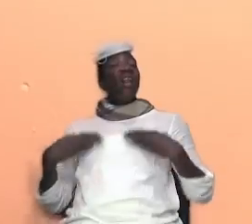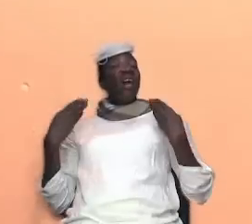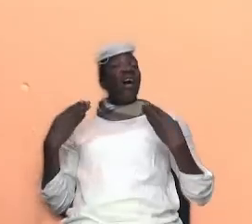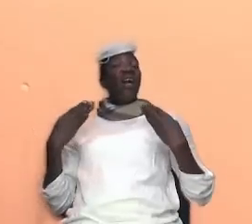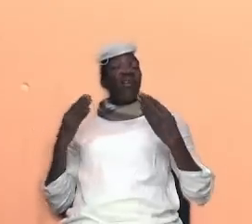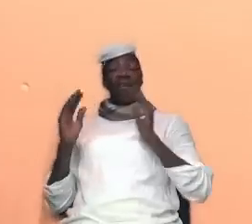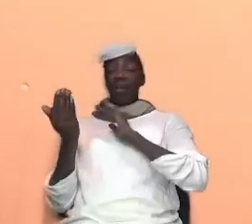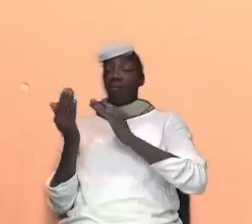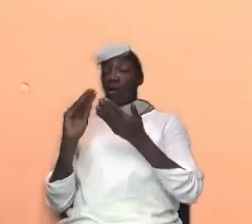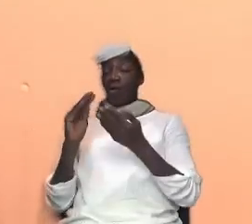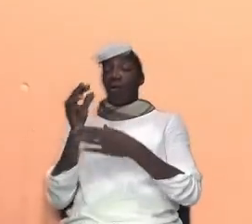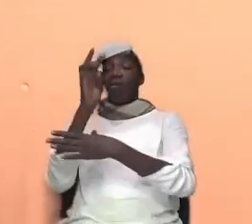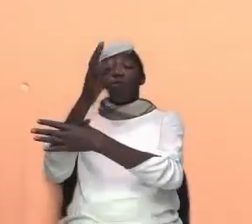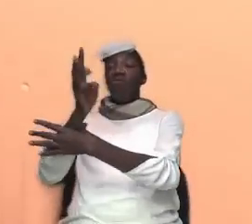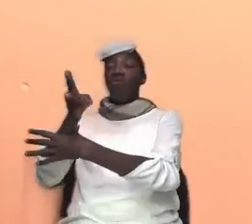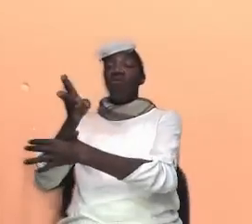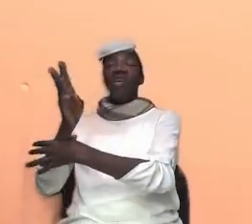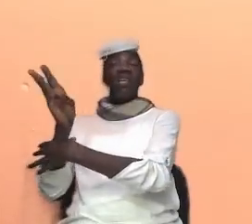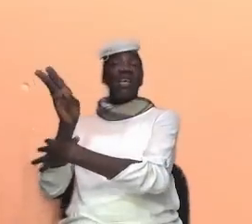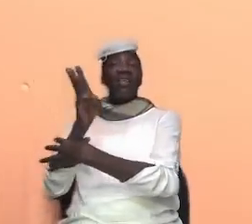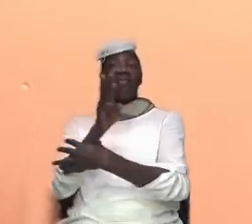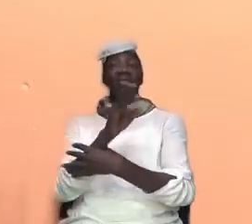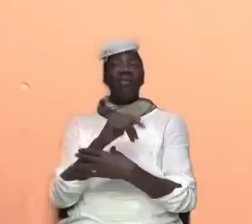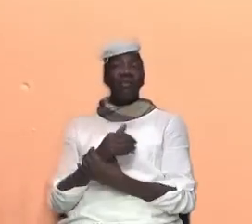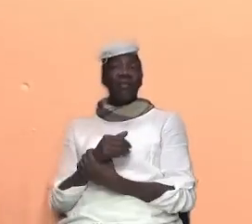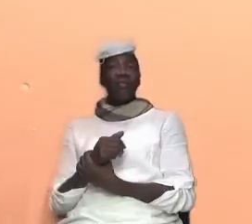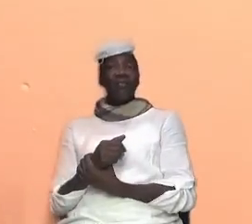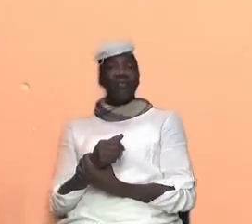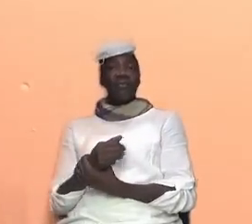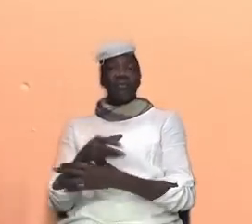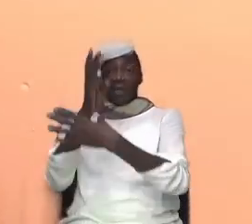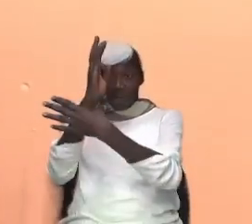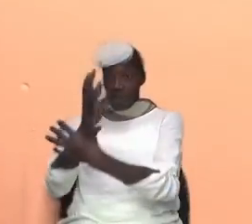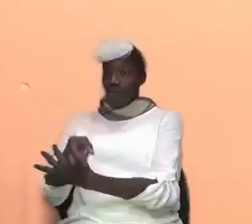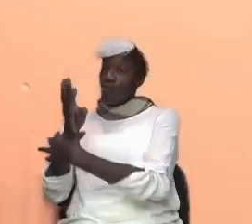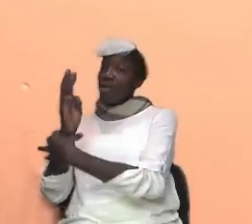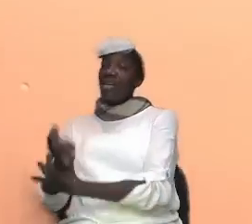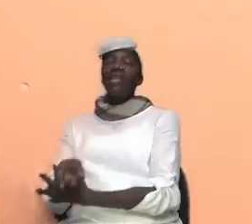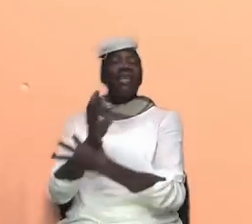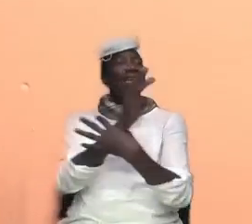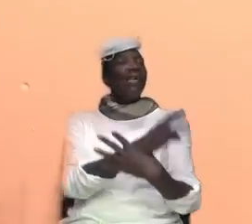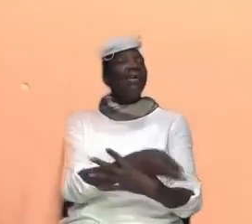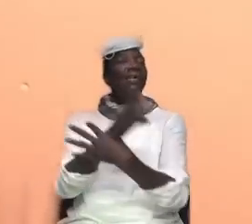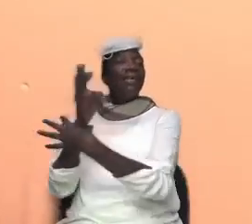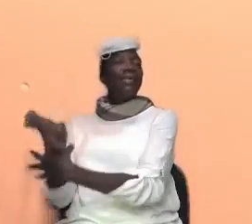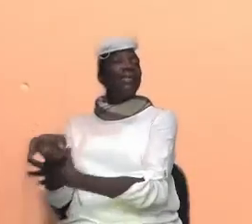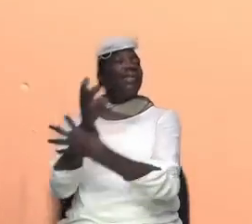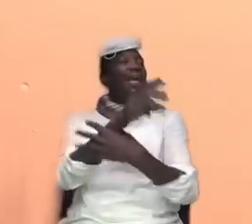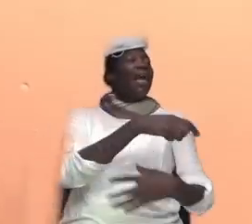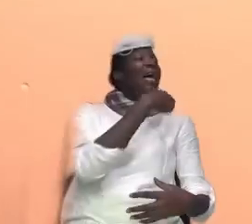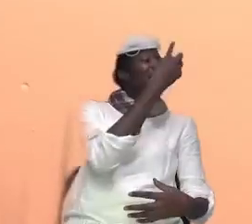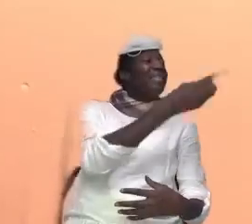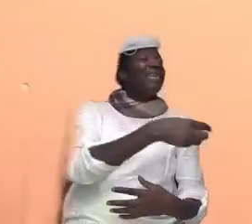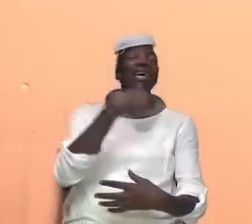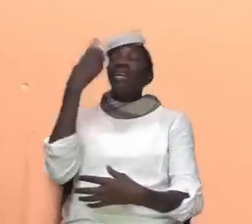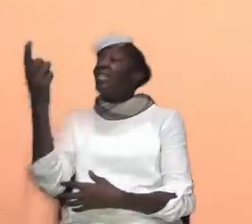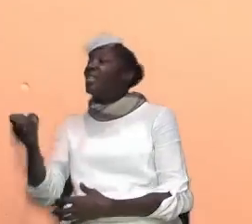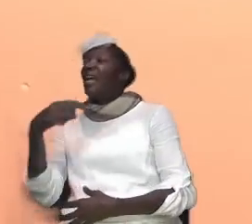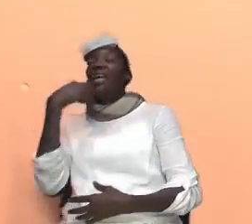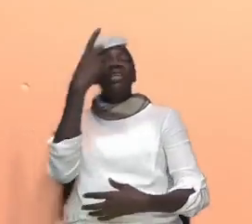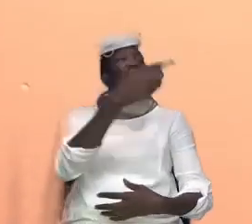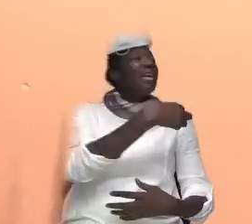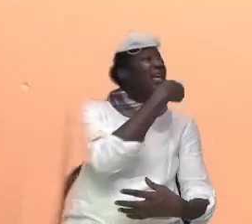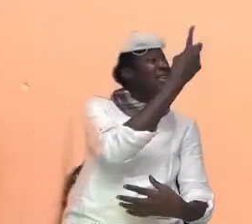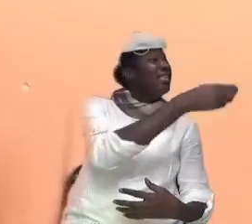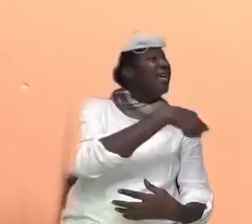become a witness. Yes? And while we witness and we tell and we issue forth words so that people can hear